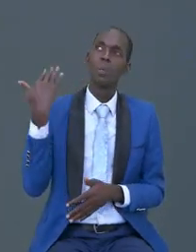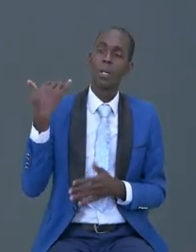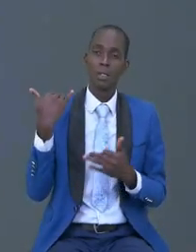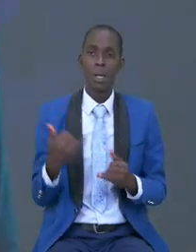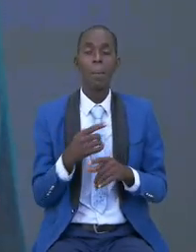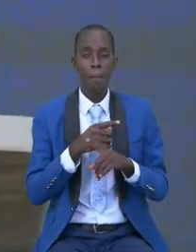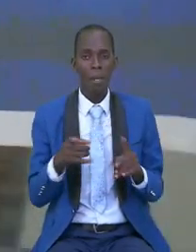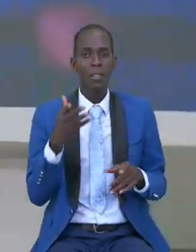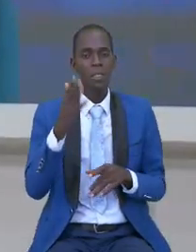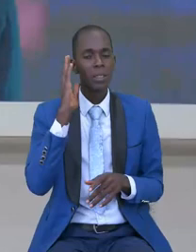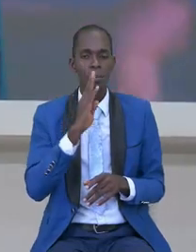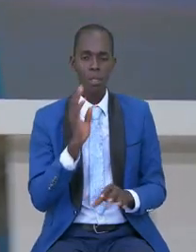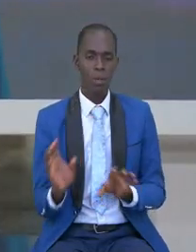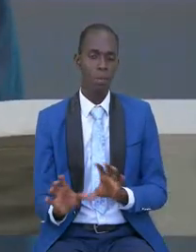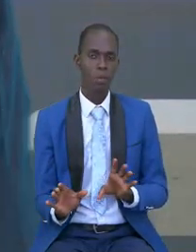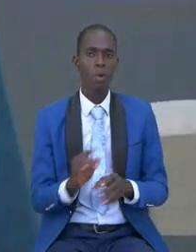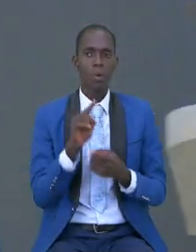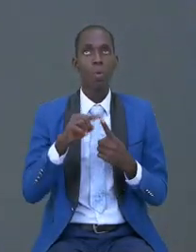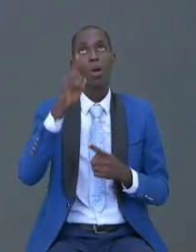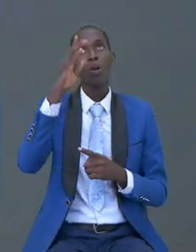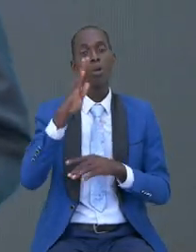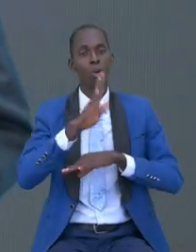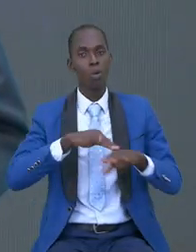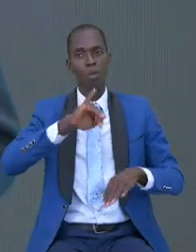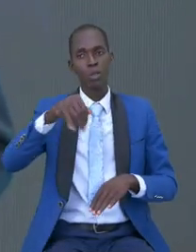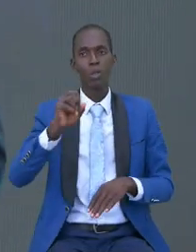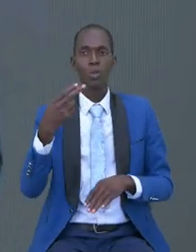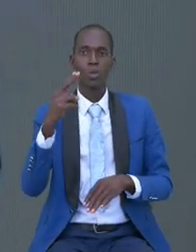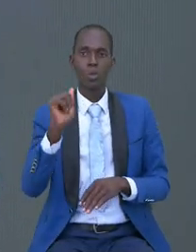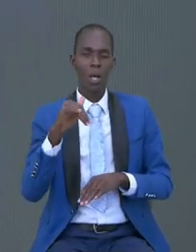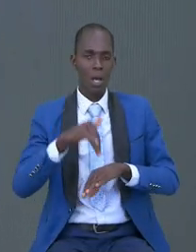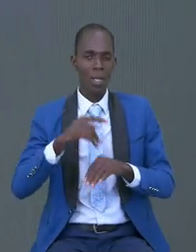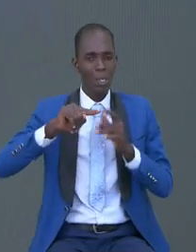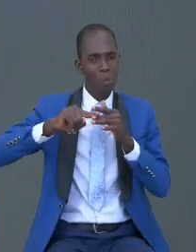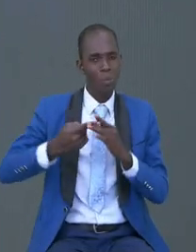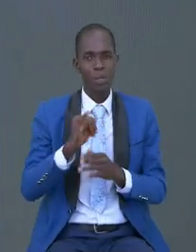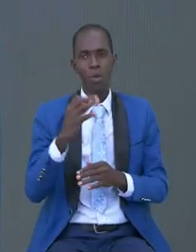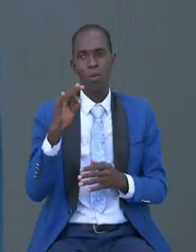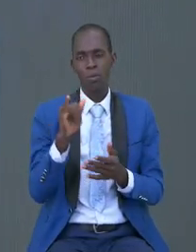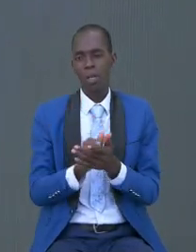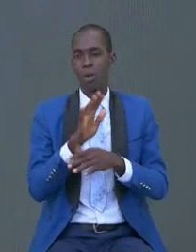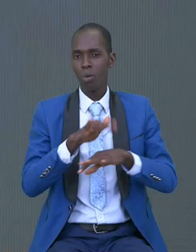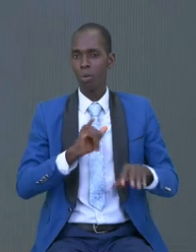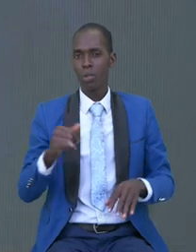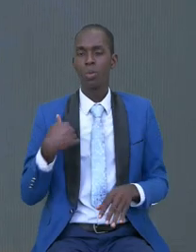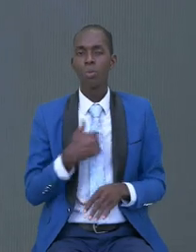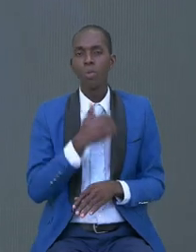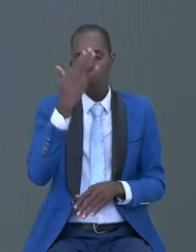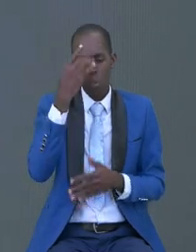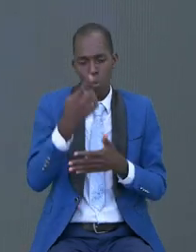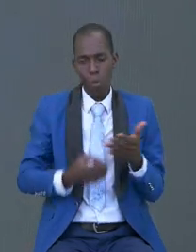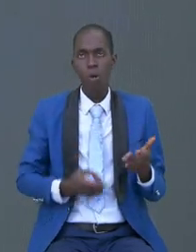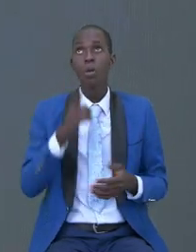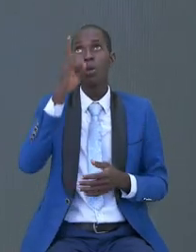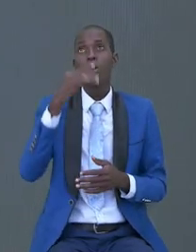When God called Joshua at the very beginning of that calling, we know what God told him. And we